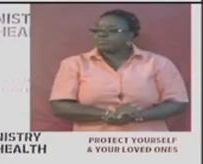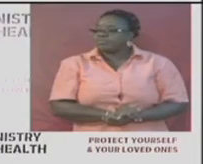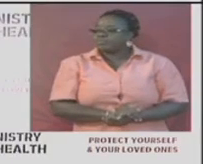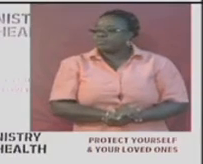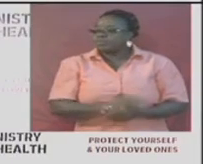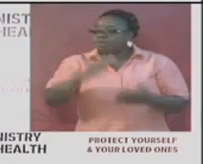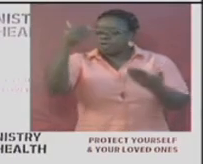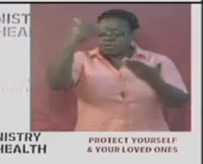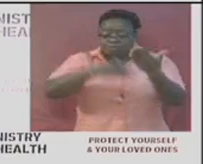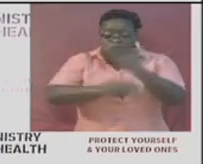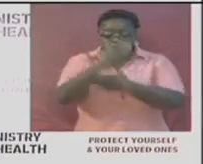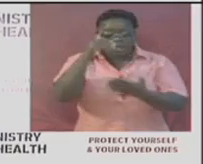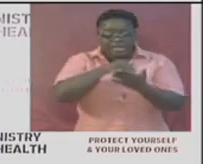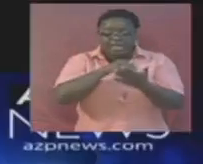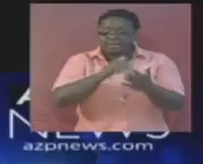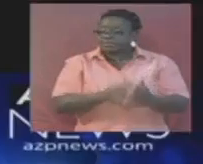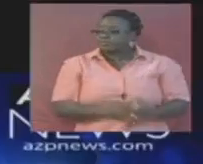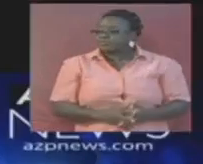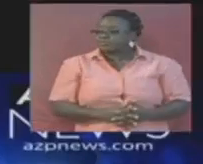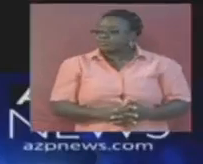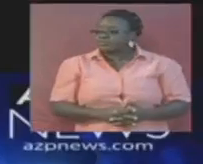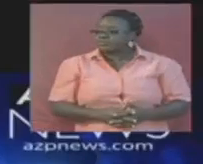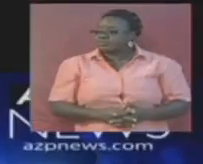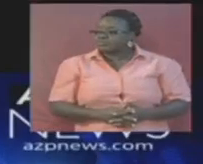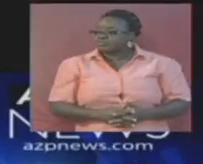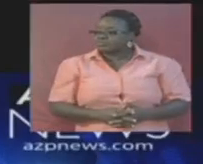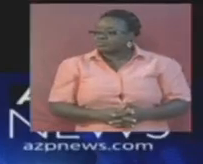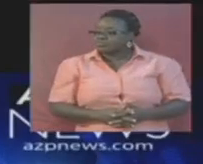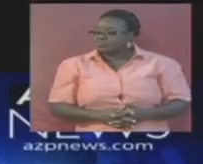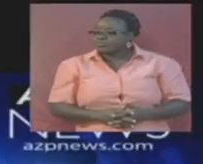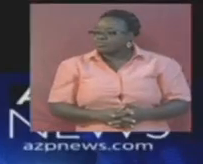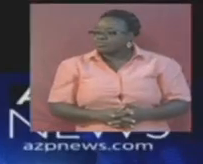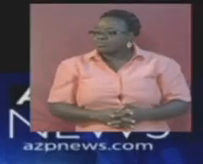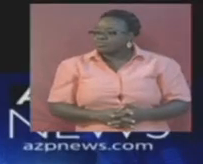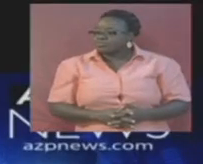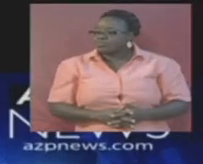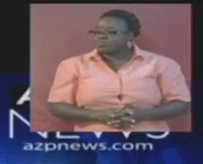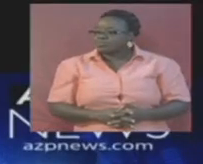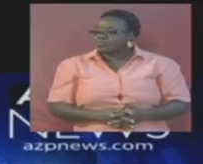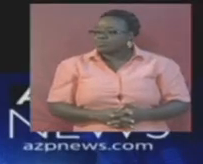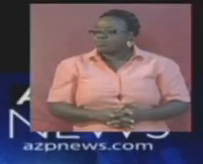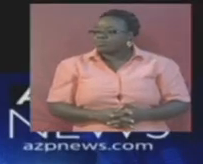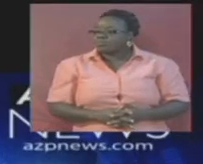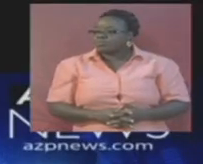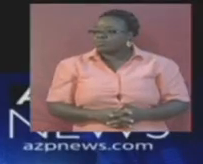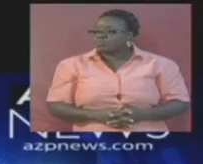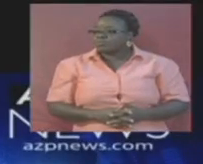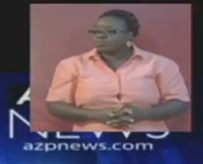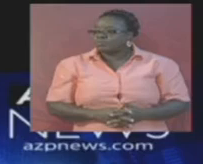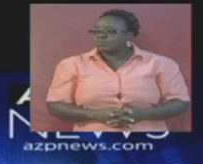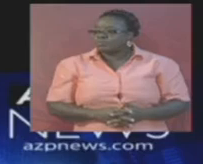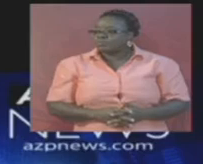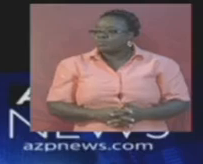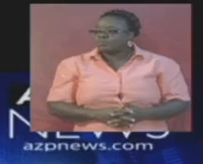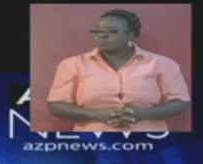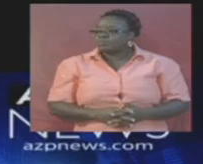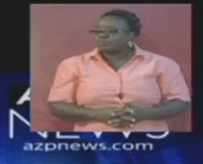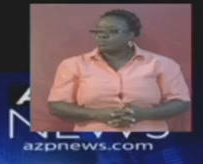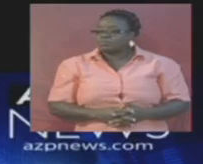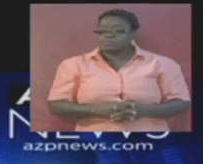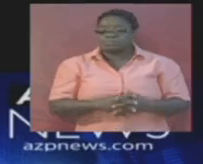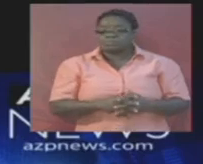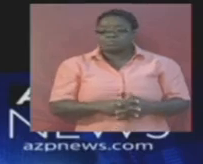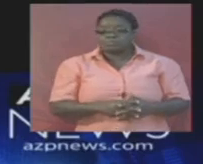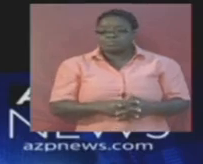Morning again. I just wanted, get a clarification. Is it that the AstraZeneca vaccine